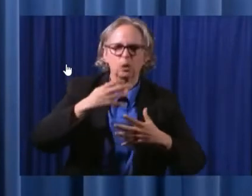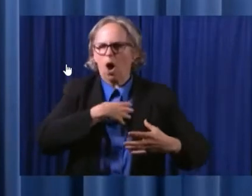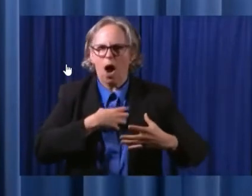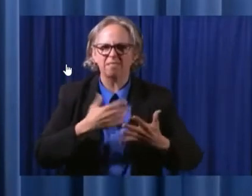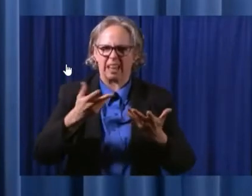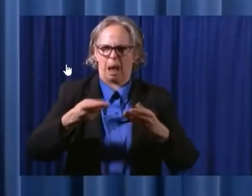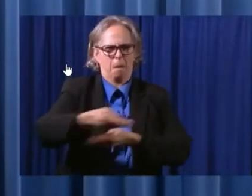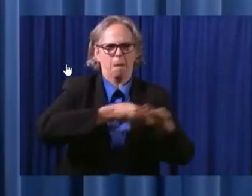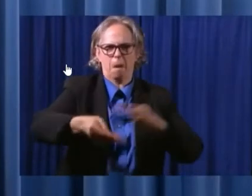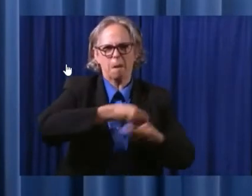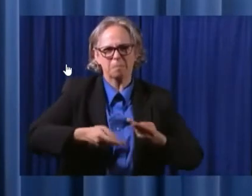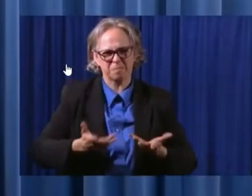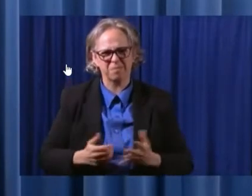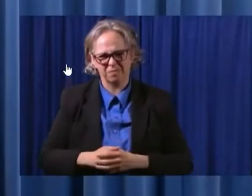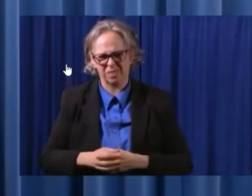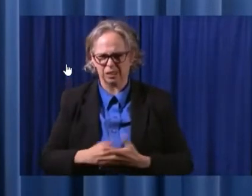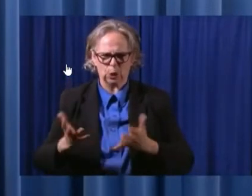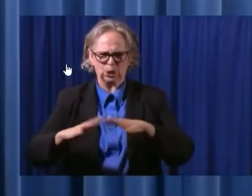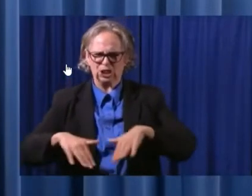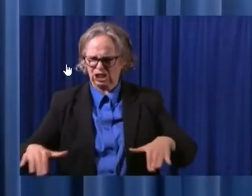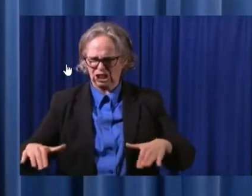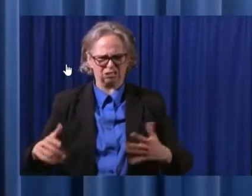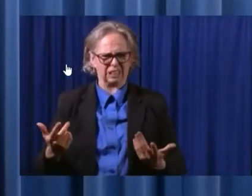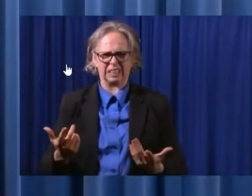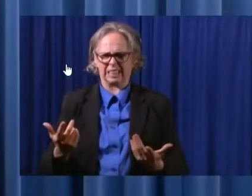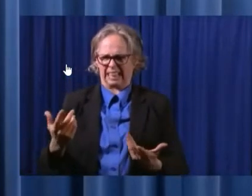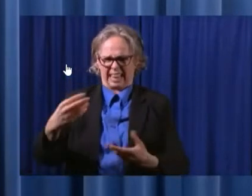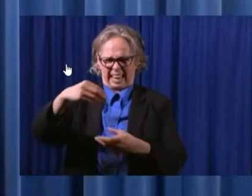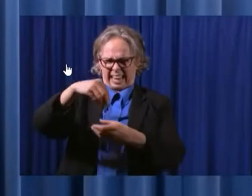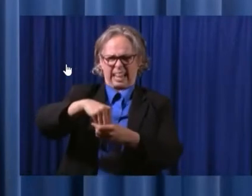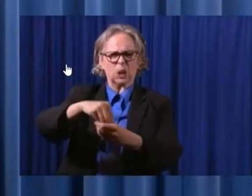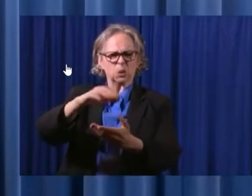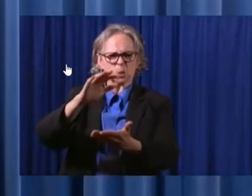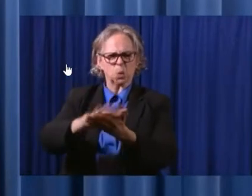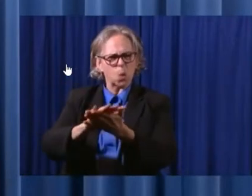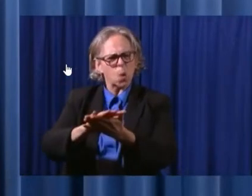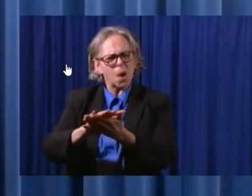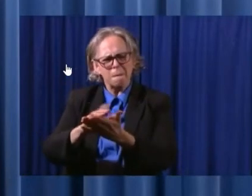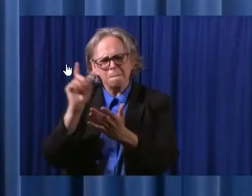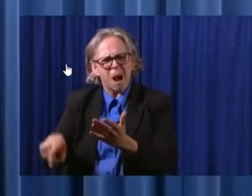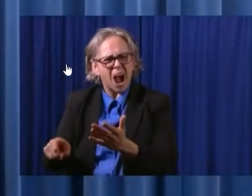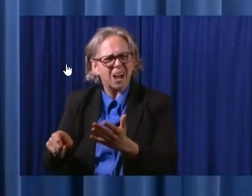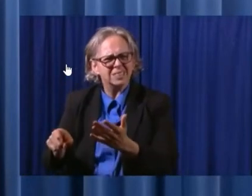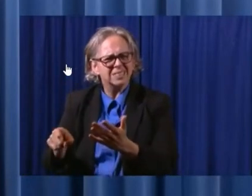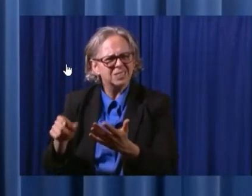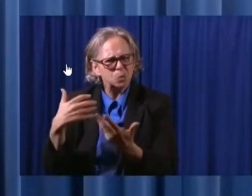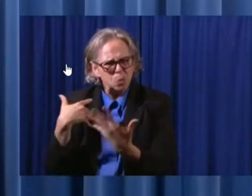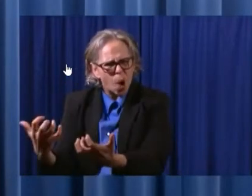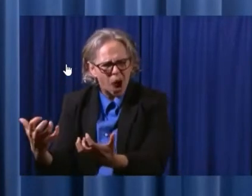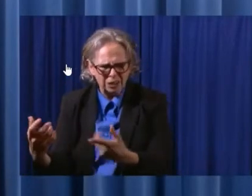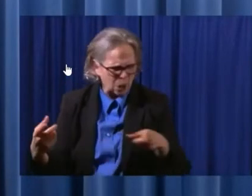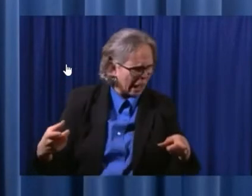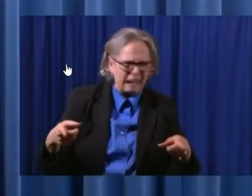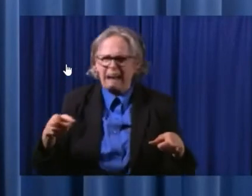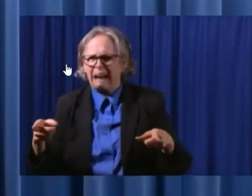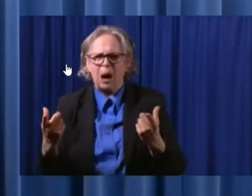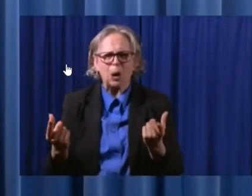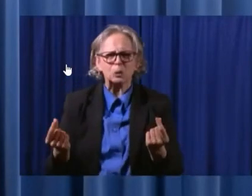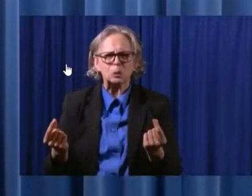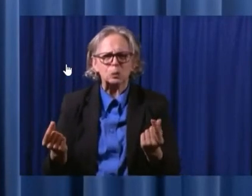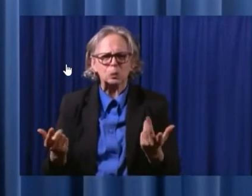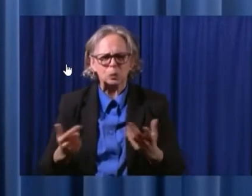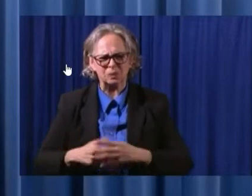school. While teachers and students did an outstanding job of implementing distance learning this spring, the American Academy of